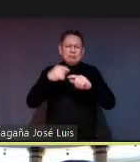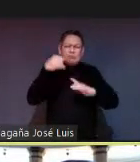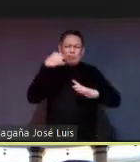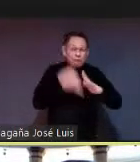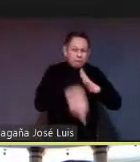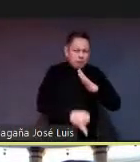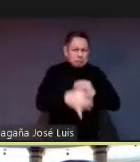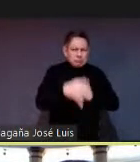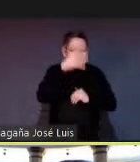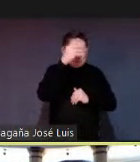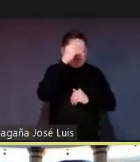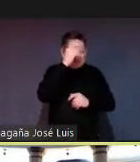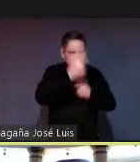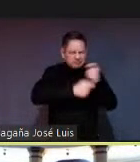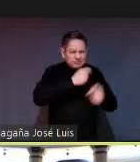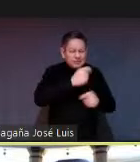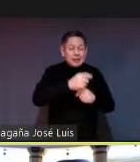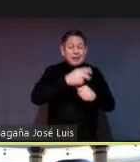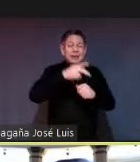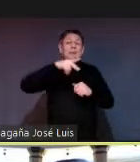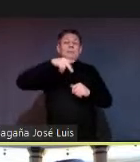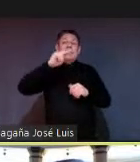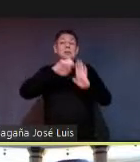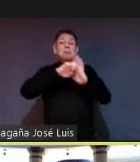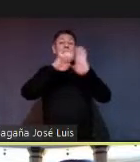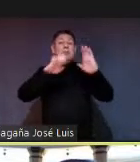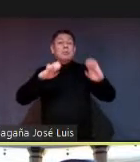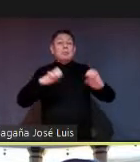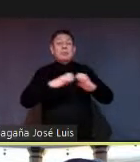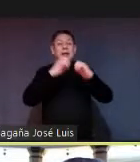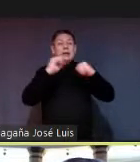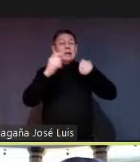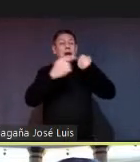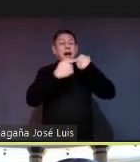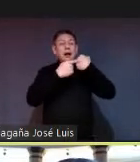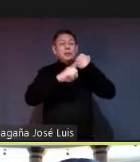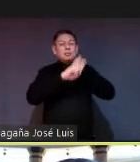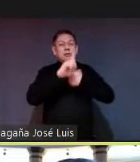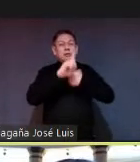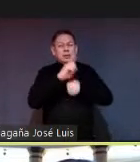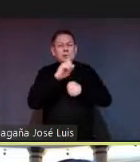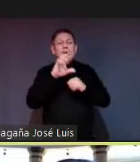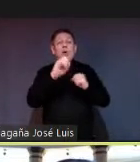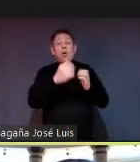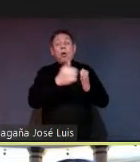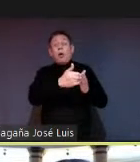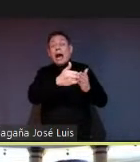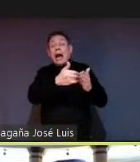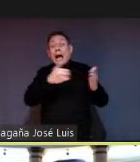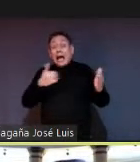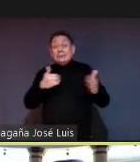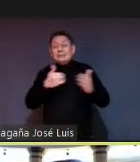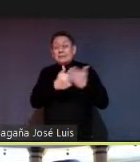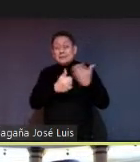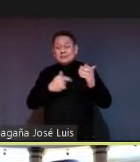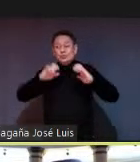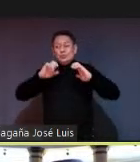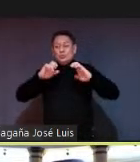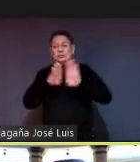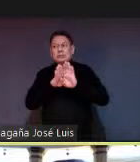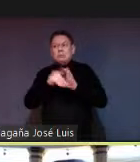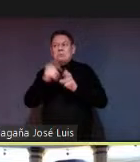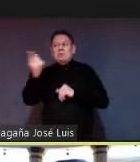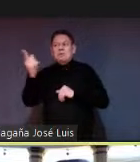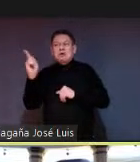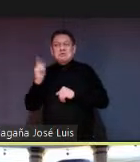late diagnosis leading to all of these damages, which is what the students saw. So this was the first observation that